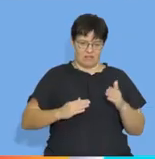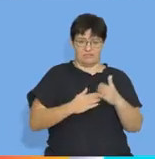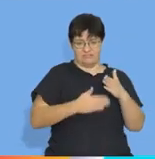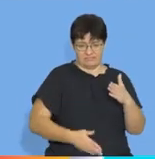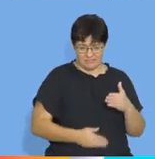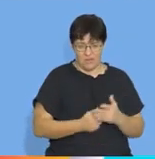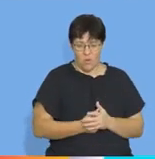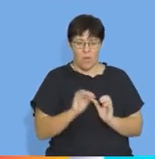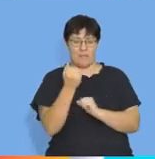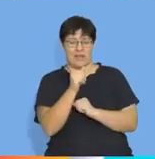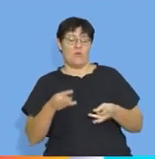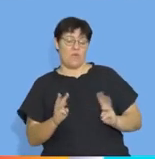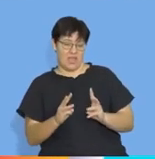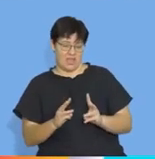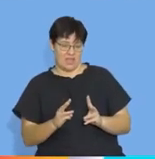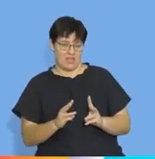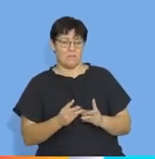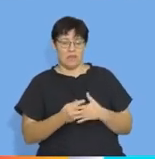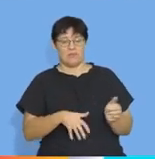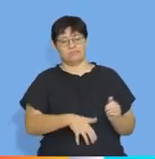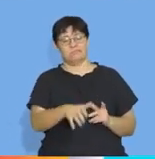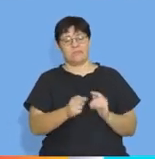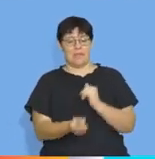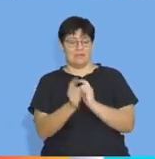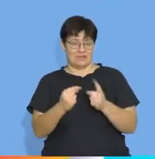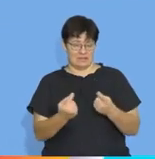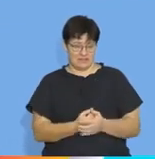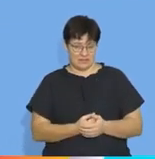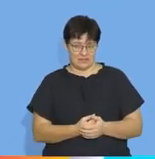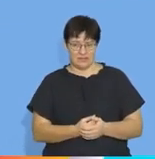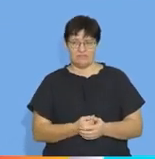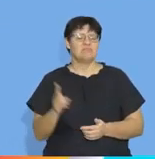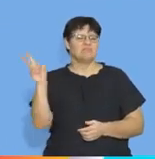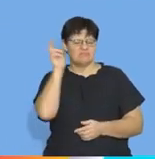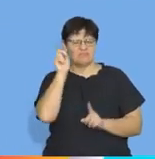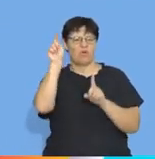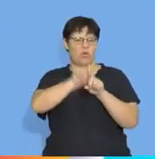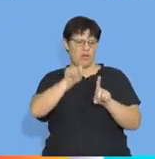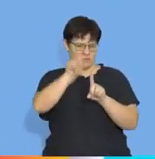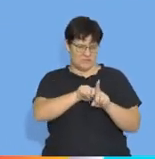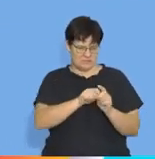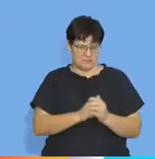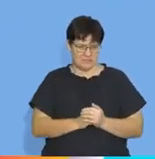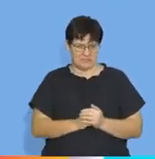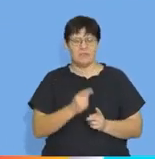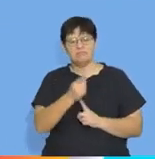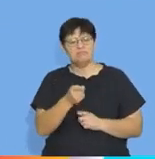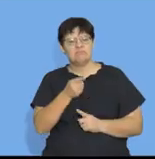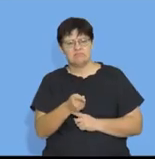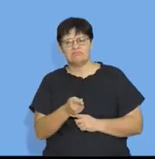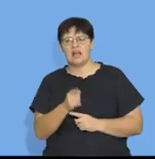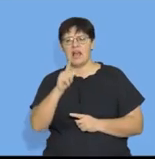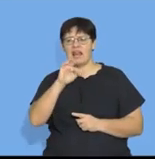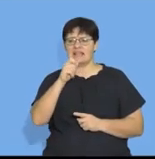barrier or a mechanical method to stop contraception. Now, we've heard of condoms, and these